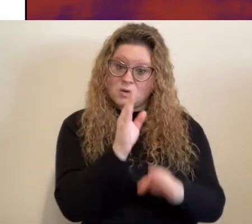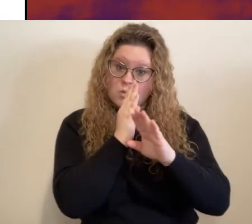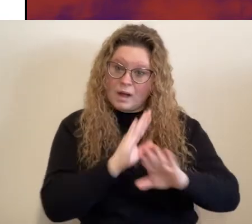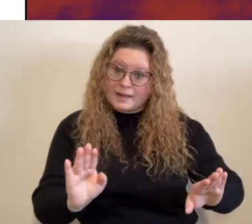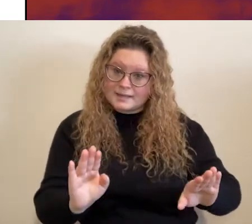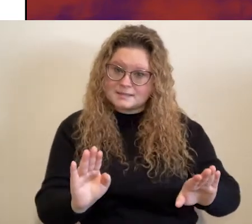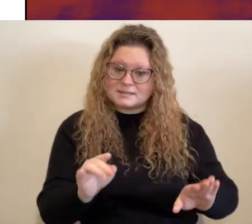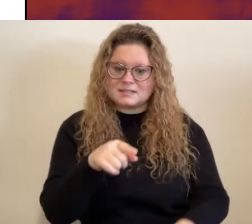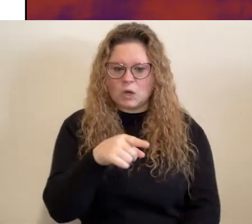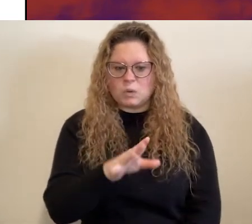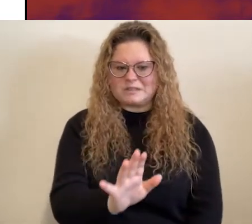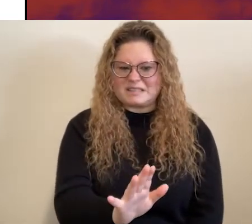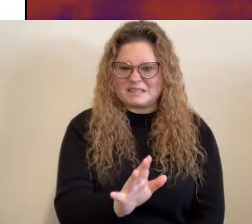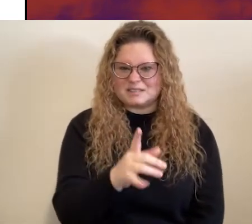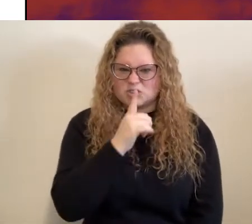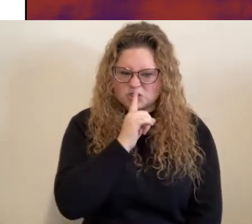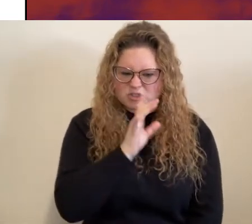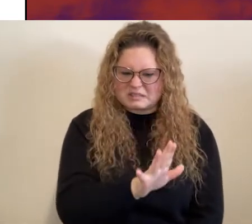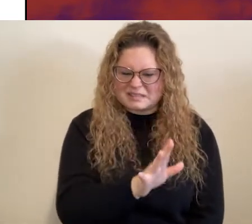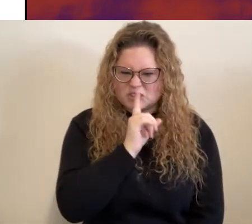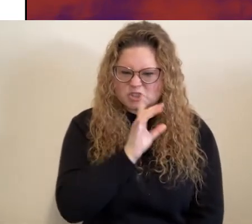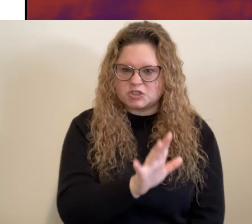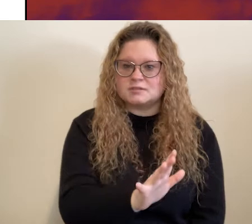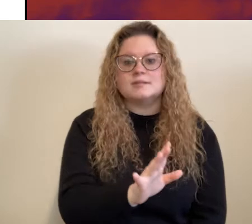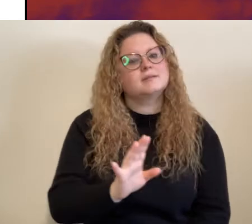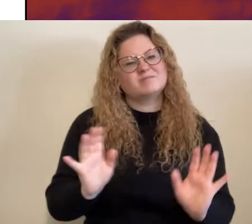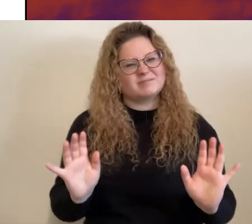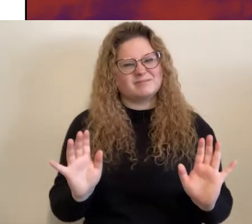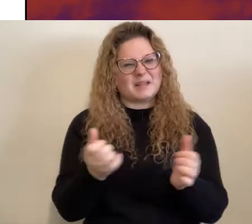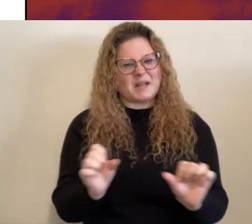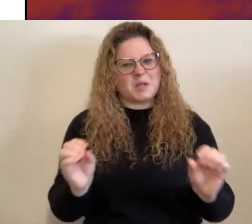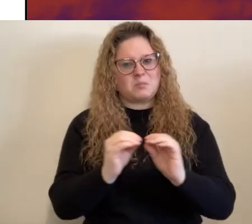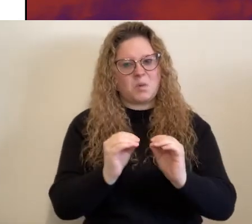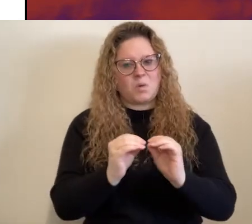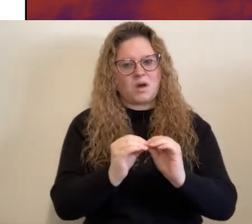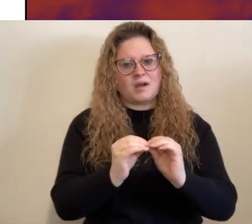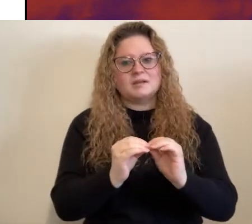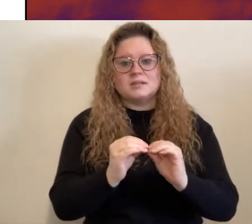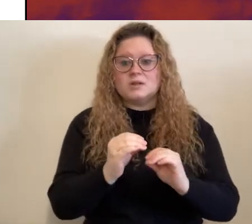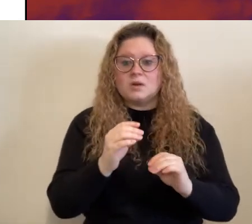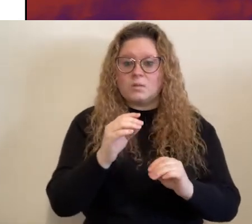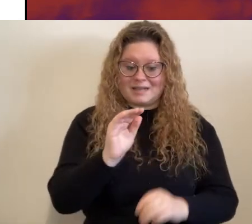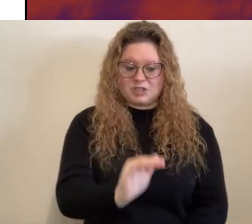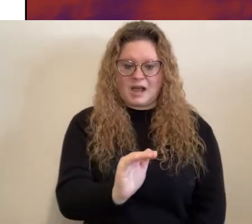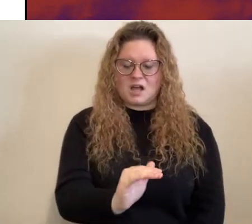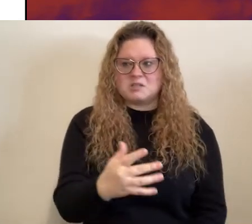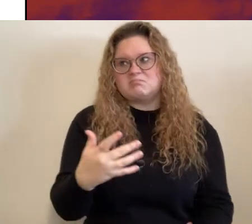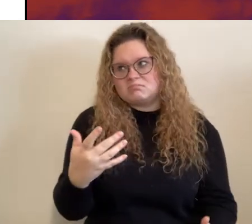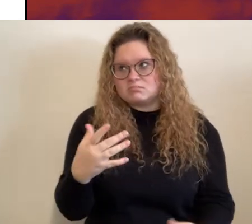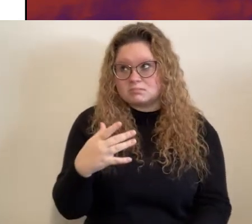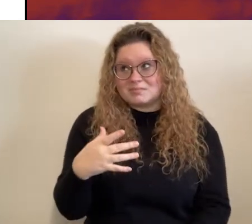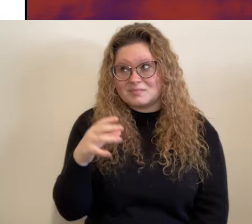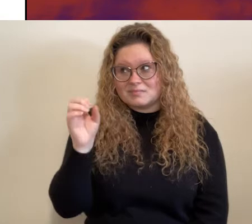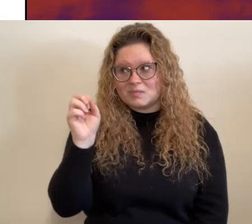about this or be quiet or blah blah blah. We're learning how to get out of that for the rest of our adult life. So this whole soothing